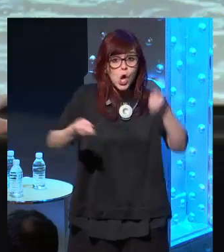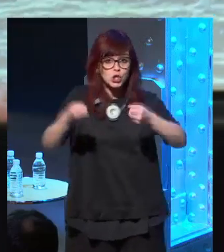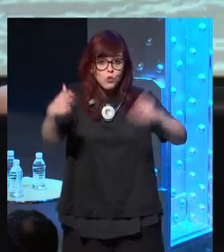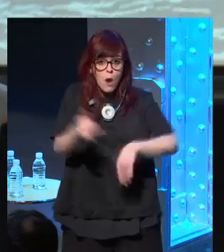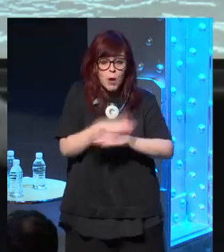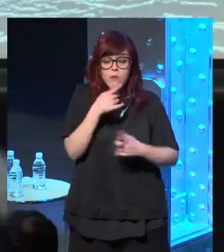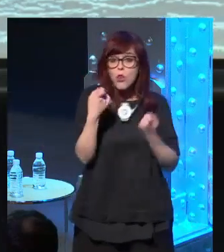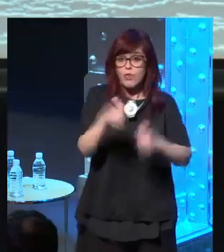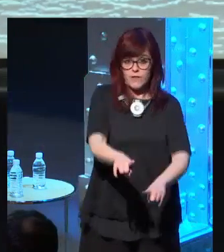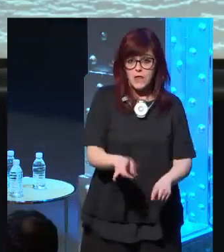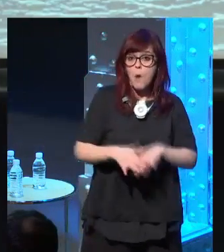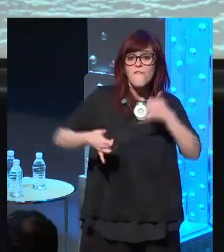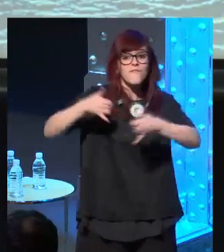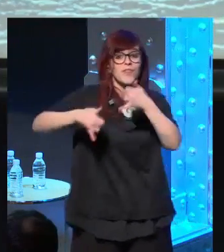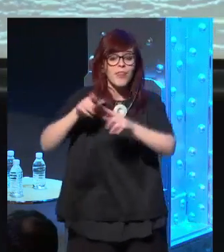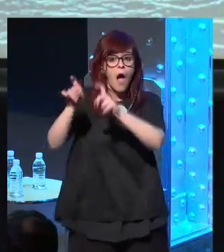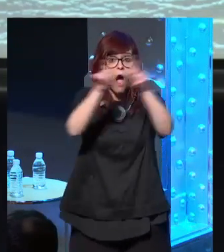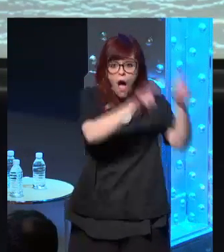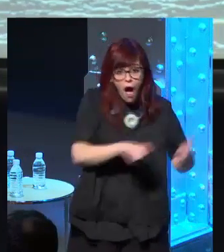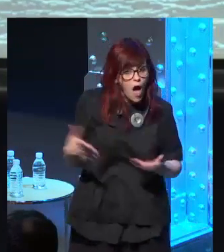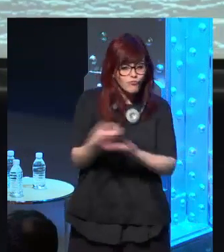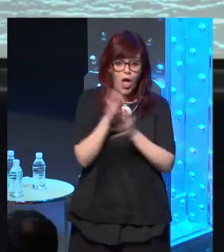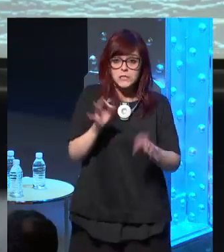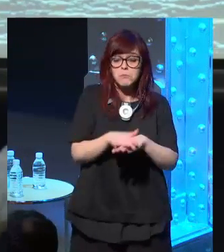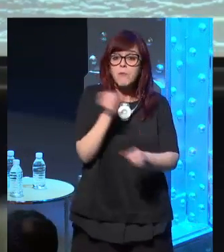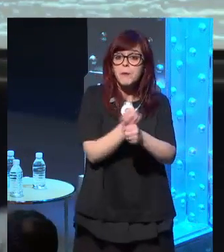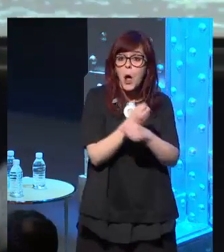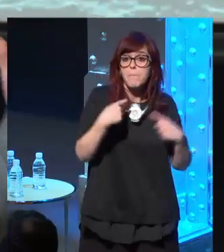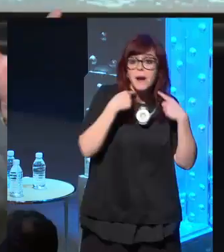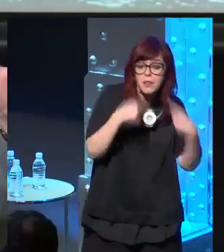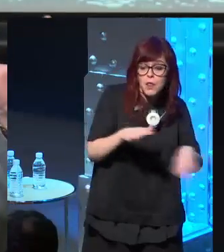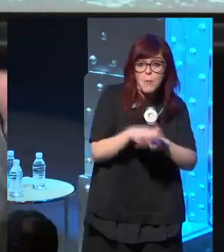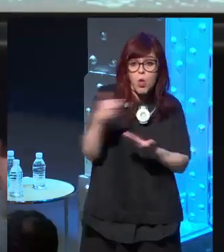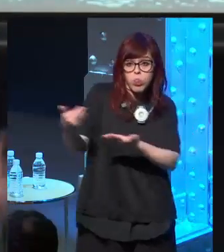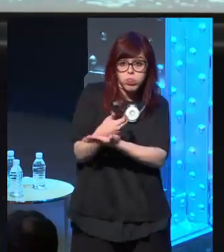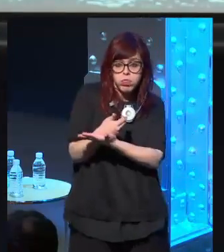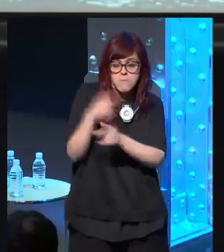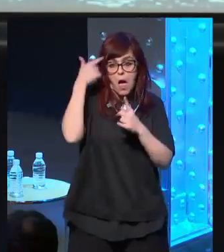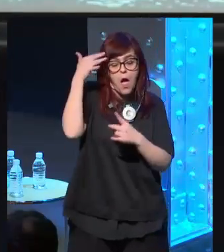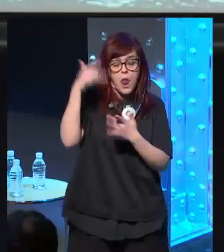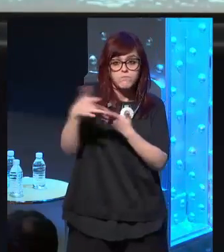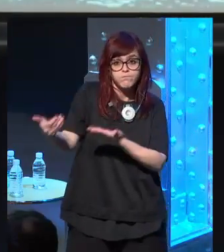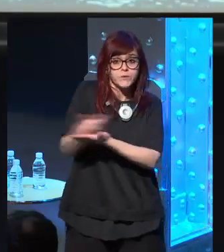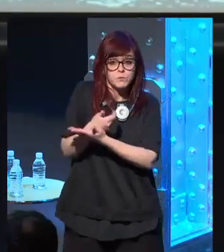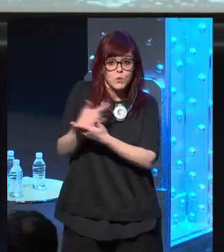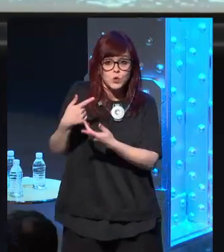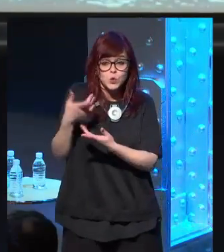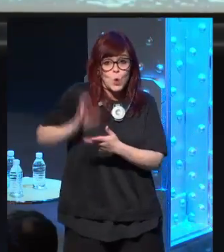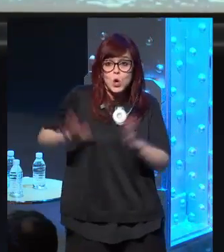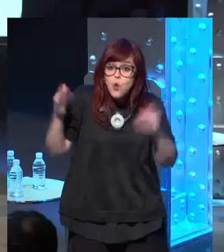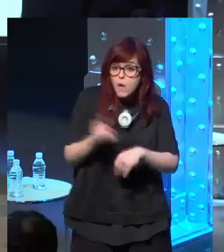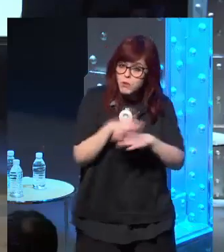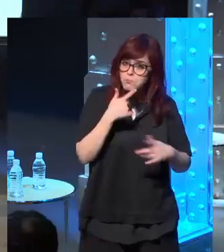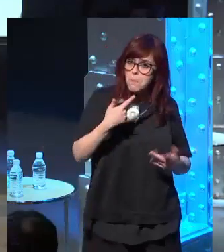I cycle everywhere. So whether I lost my job and all my income tomorrow, I could still move around Copenhagen the way I move around